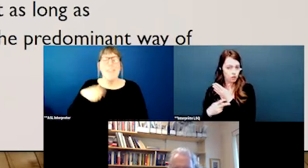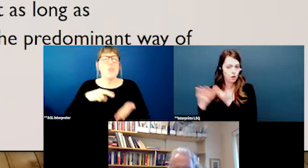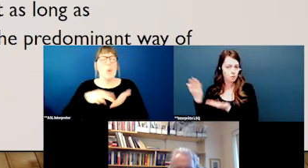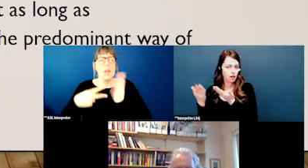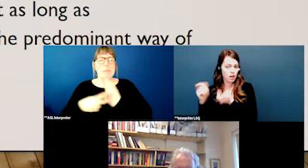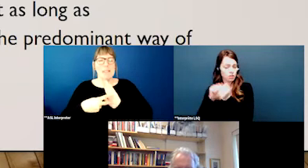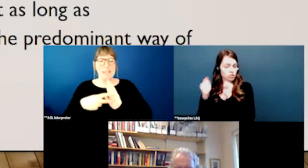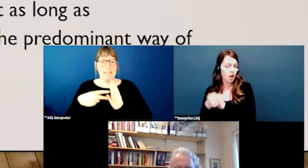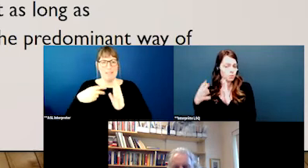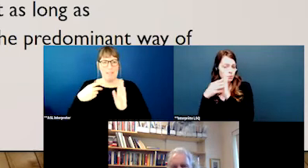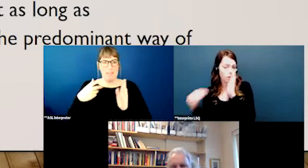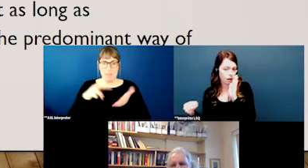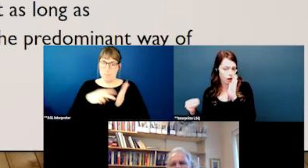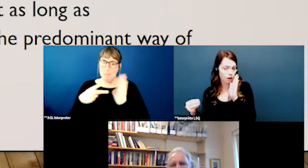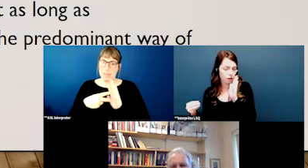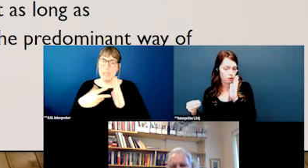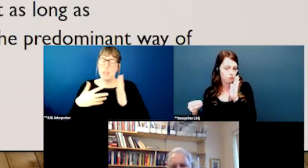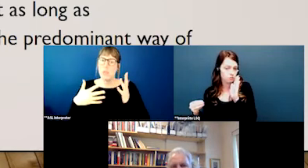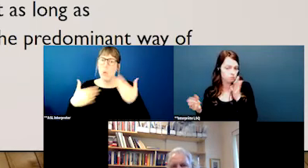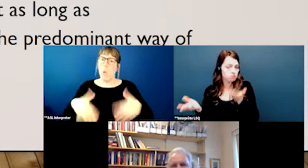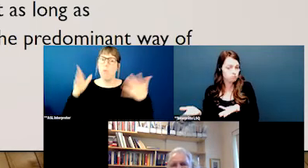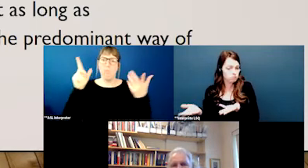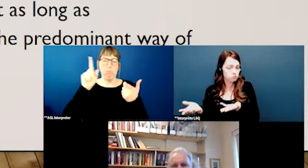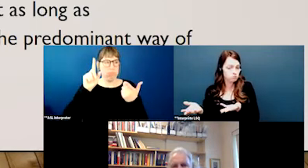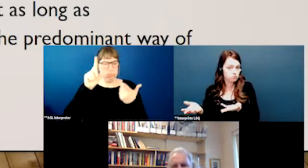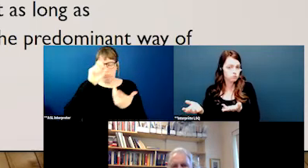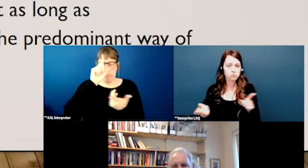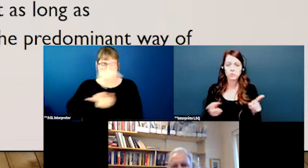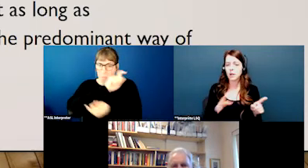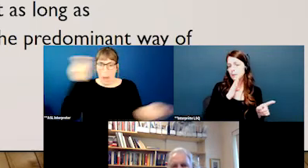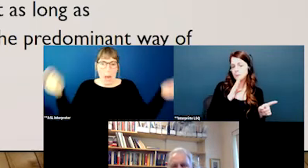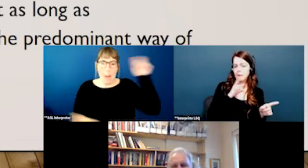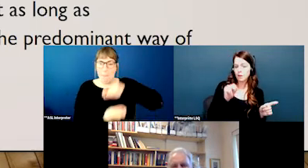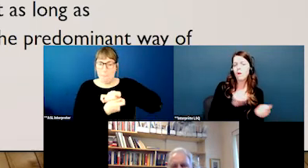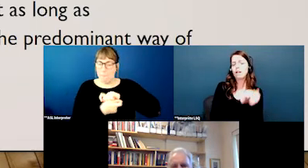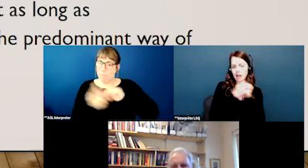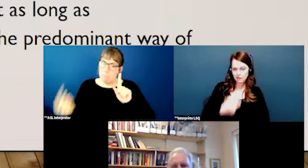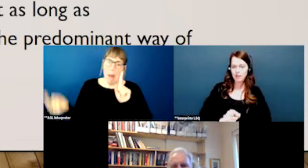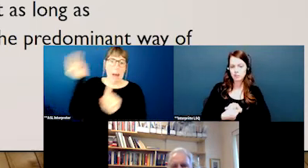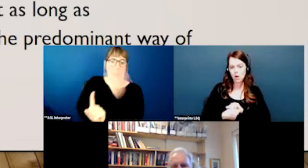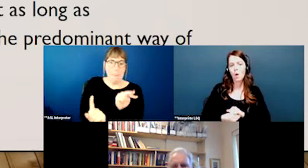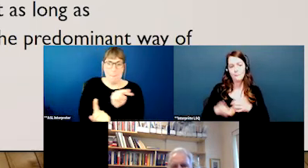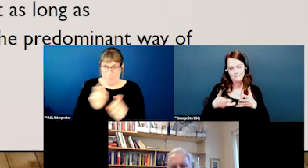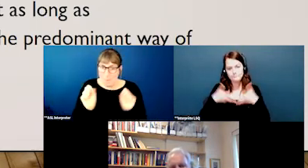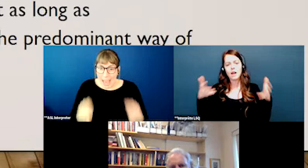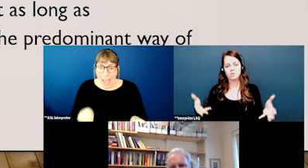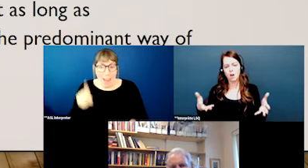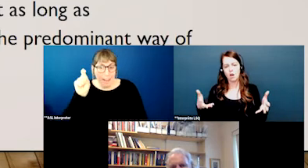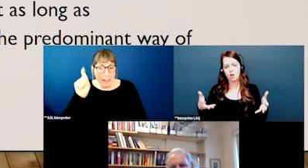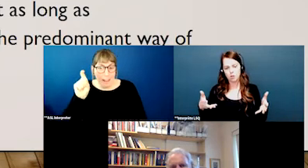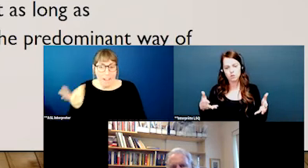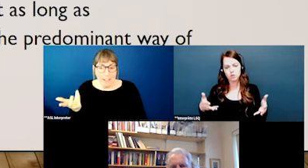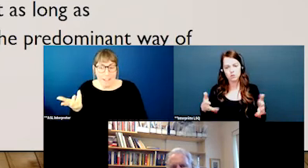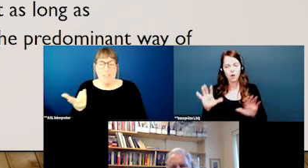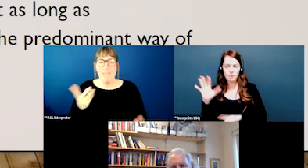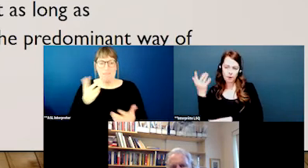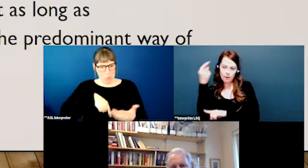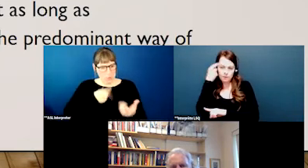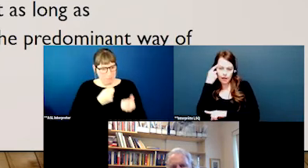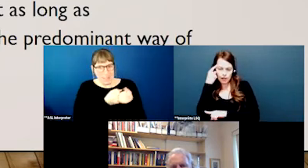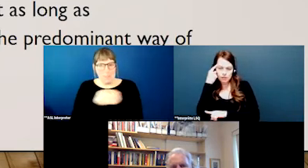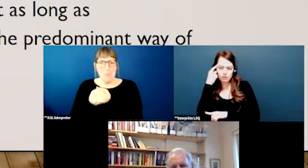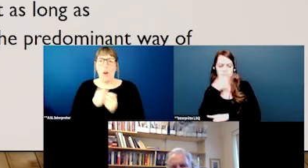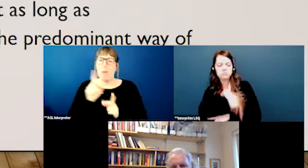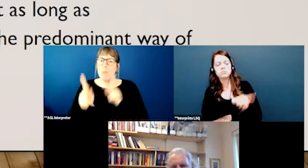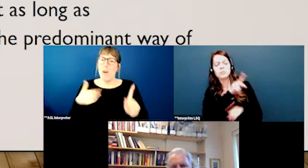mean a major transformation, a major shift in the way we think about how we support people with disabilities in terms